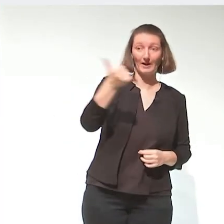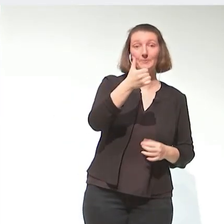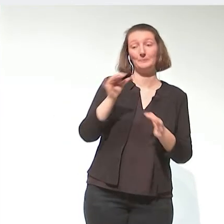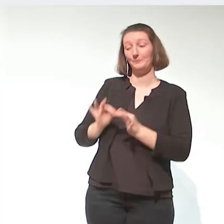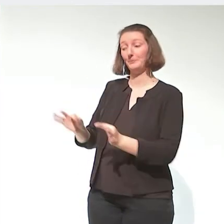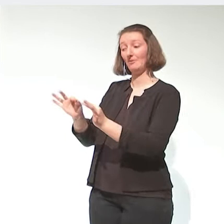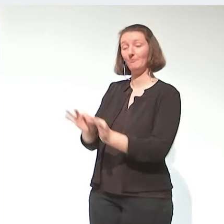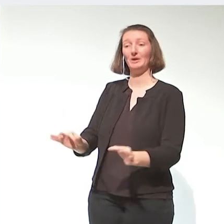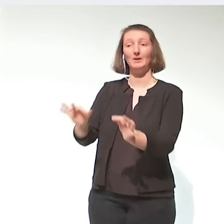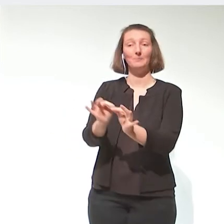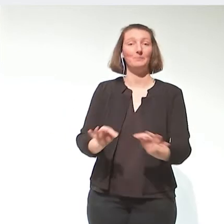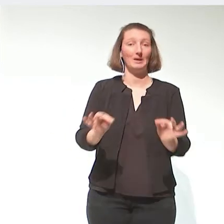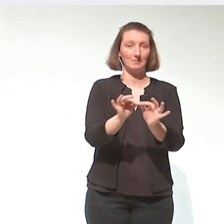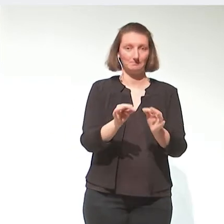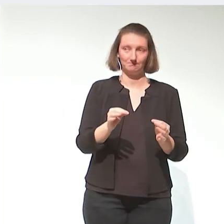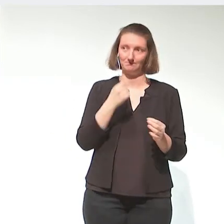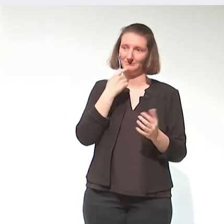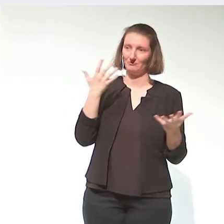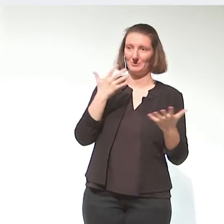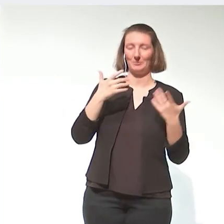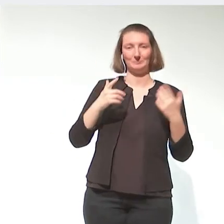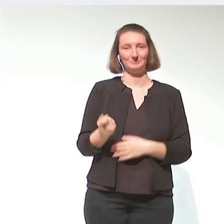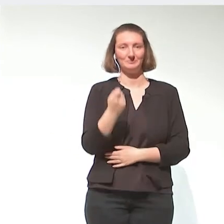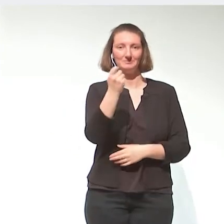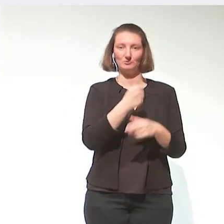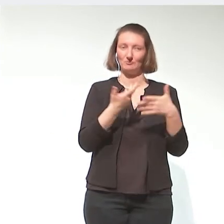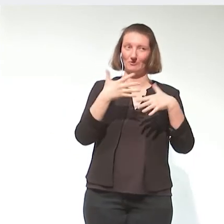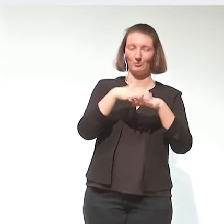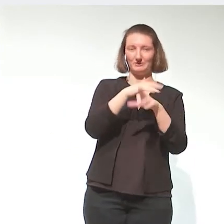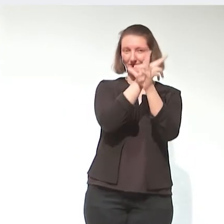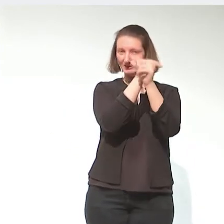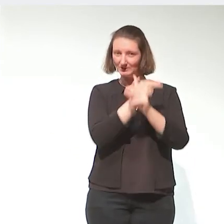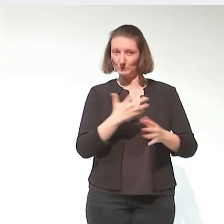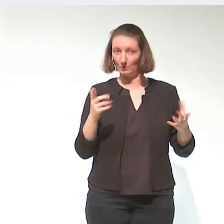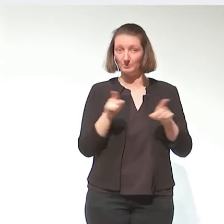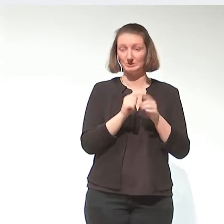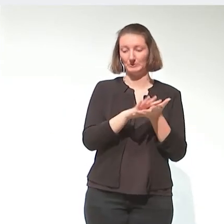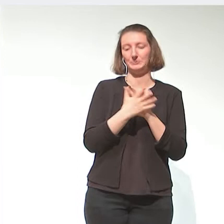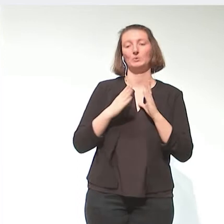try and see how each one of you in your country define it and implement that.